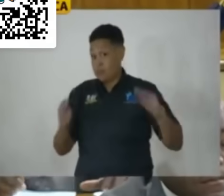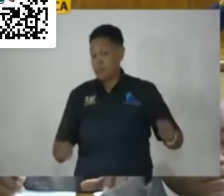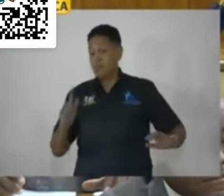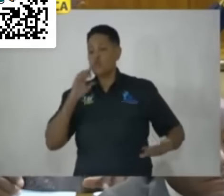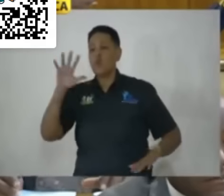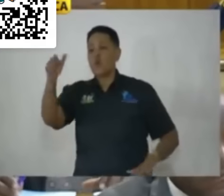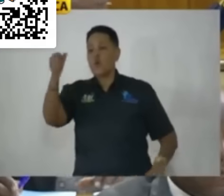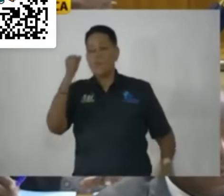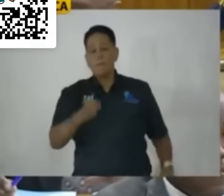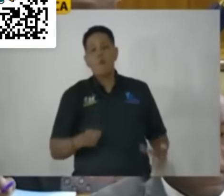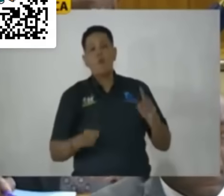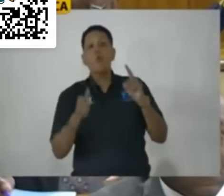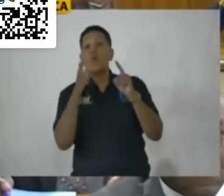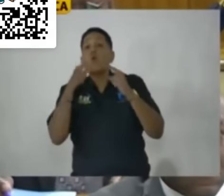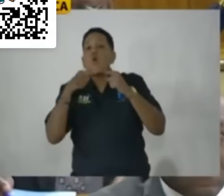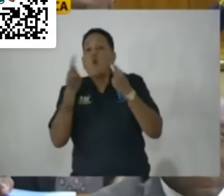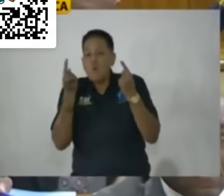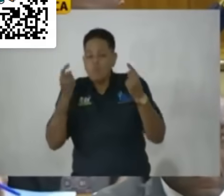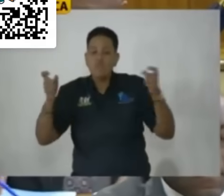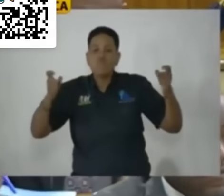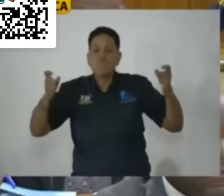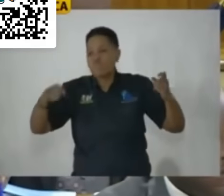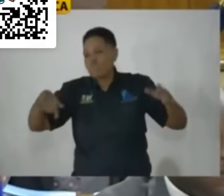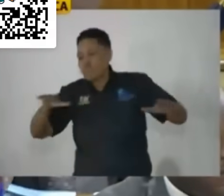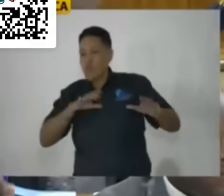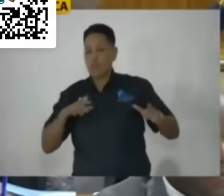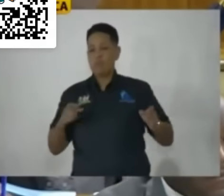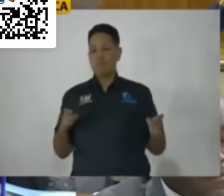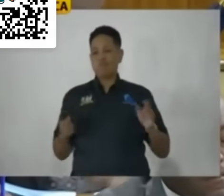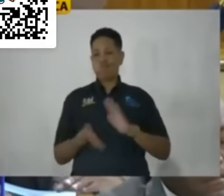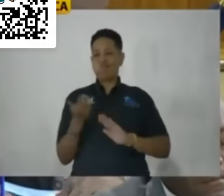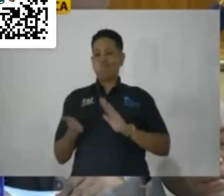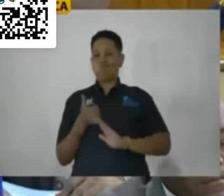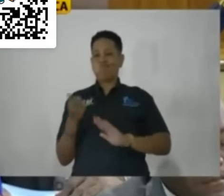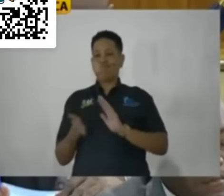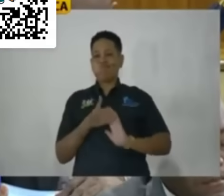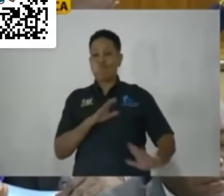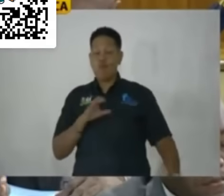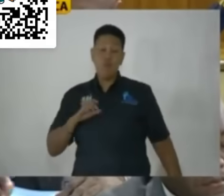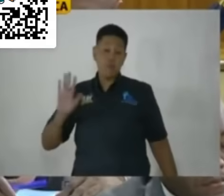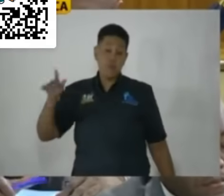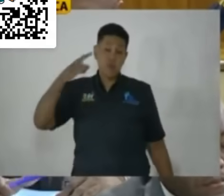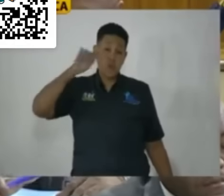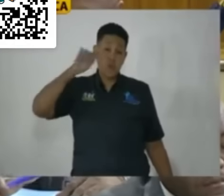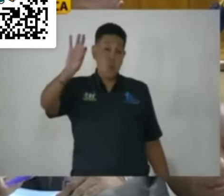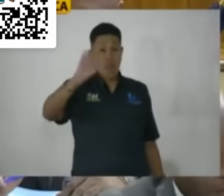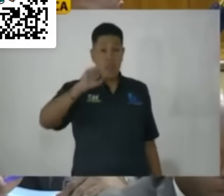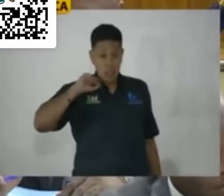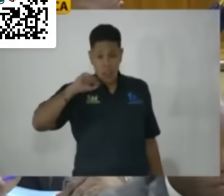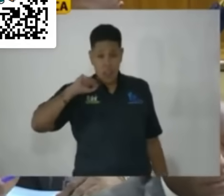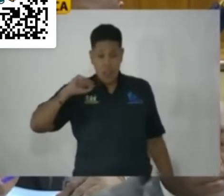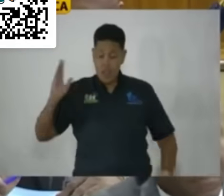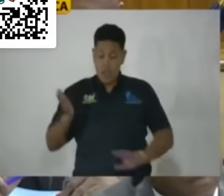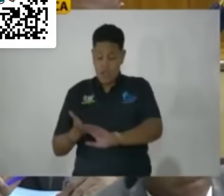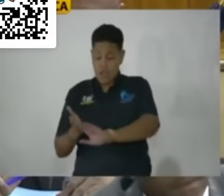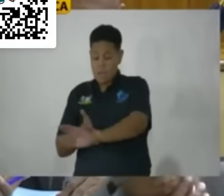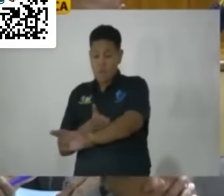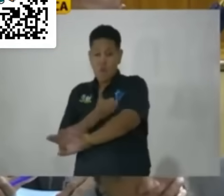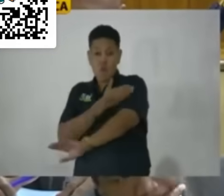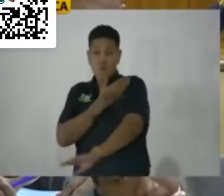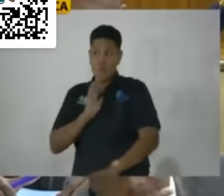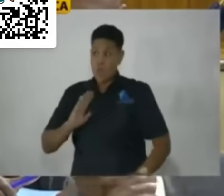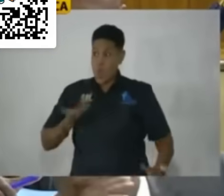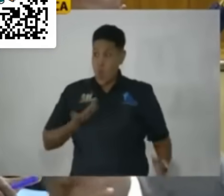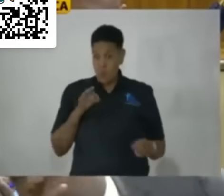an opposition member to chair the committees. It worked well. It was an improvement on